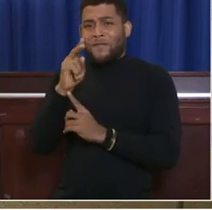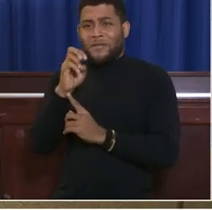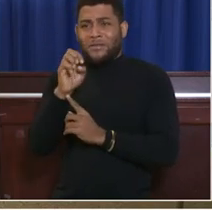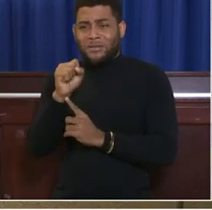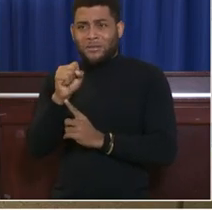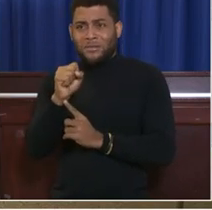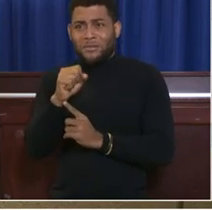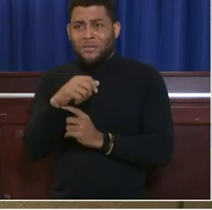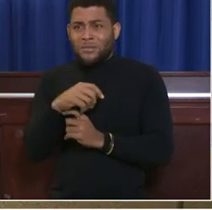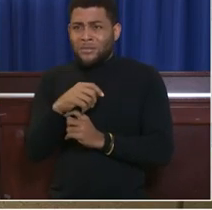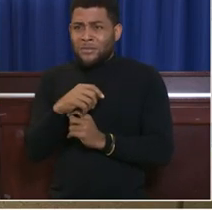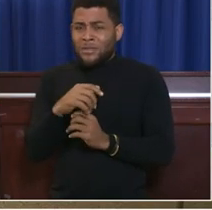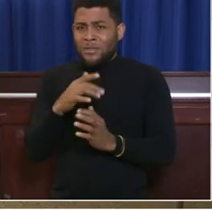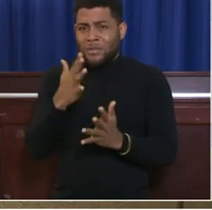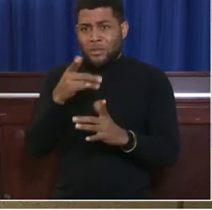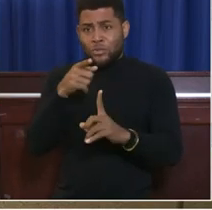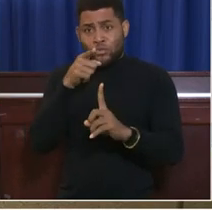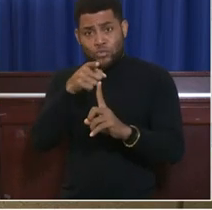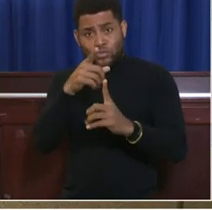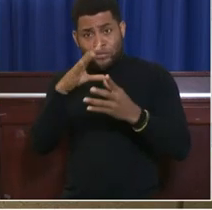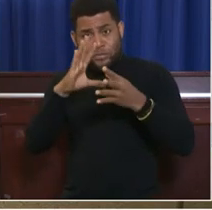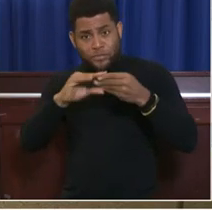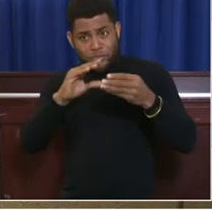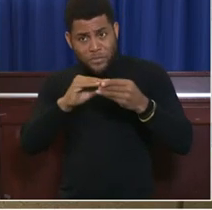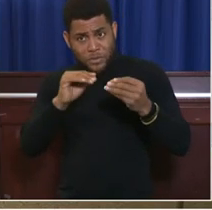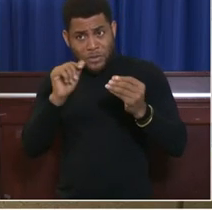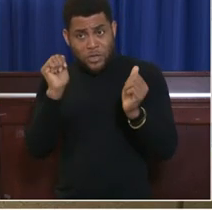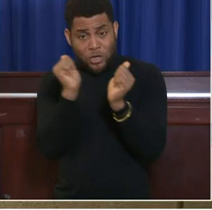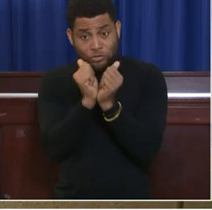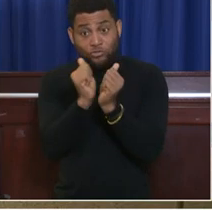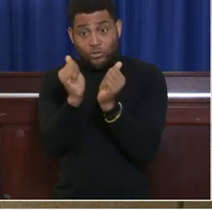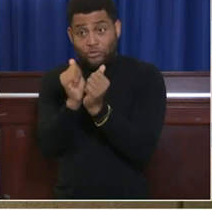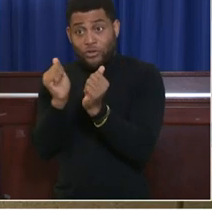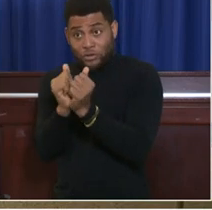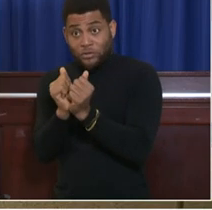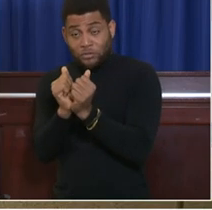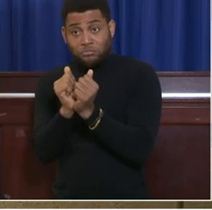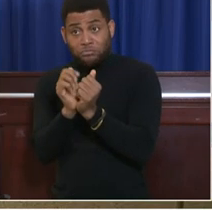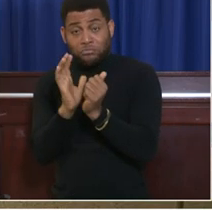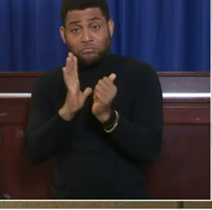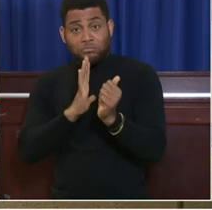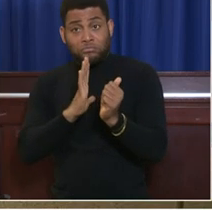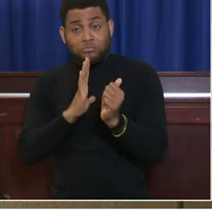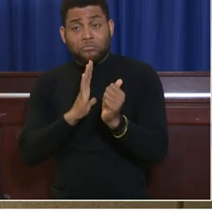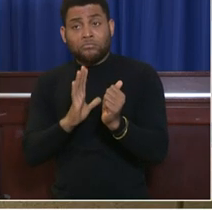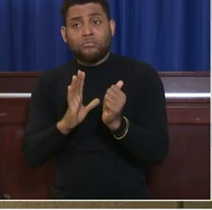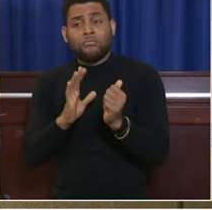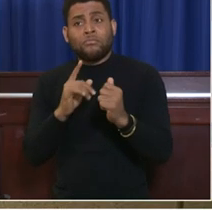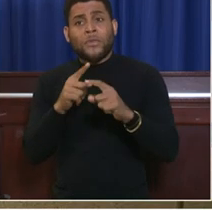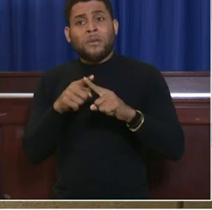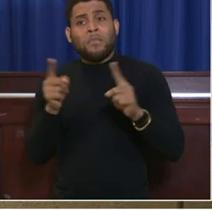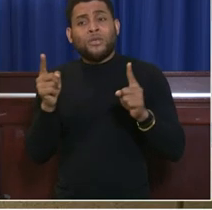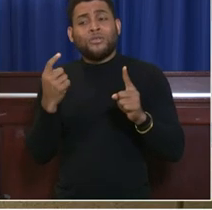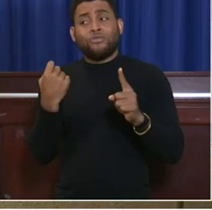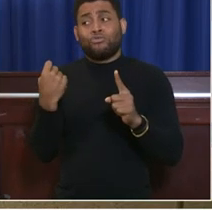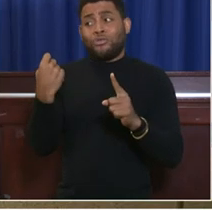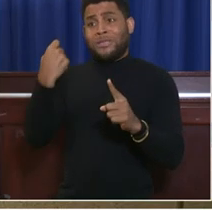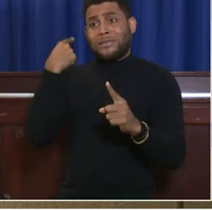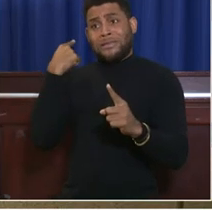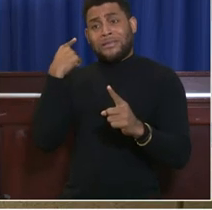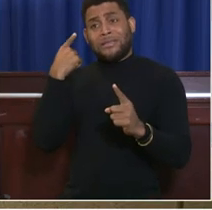of arrests. But last year, your office declined to prosecute 2/3 of the people MPD arrested. It was